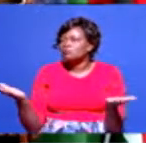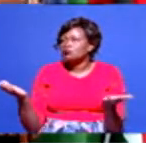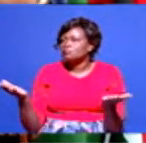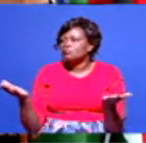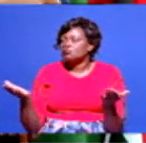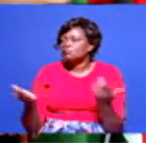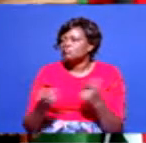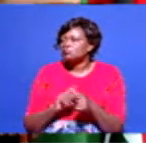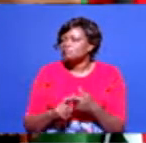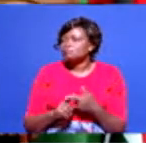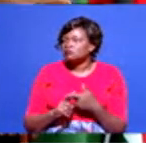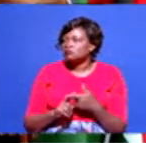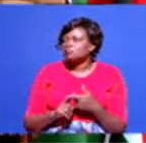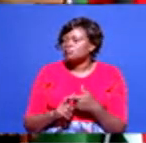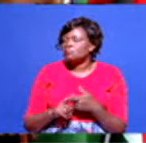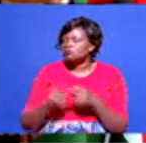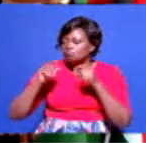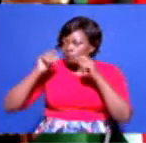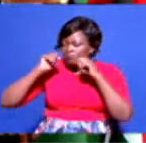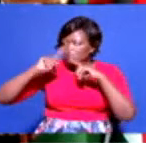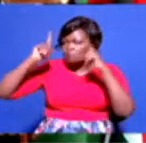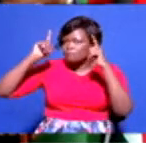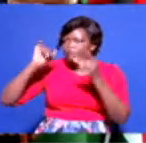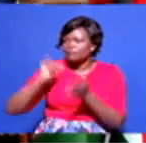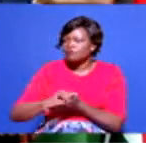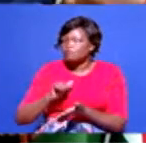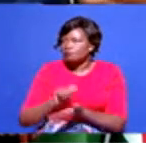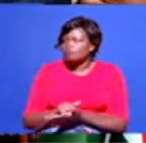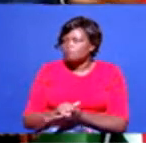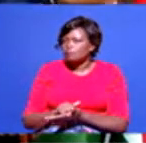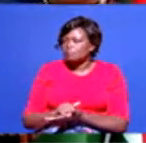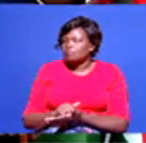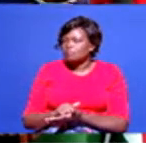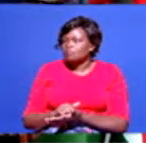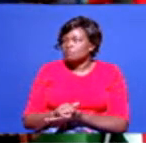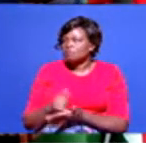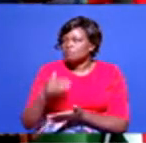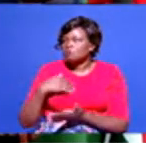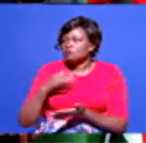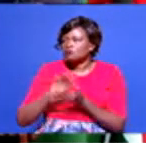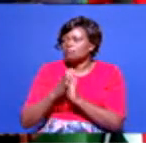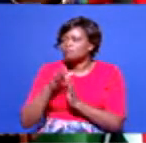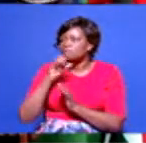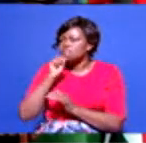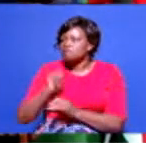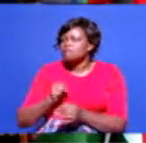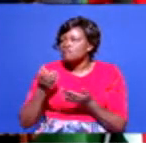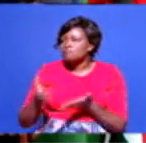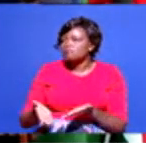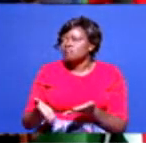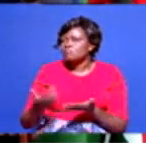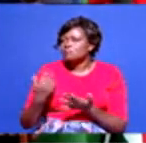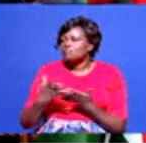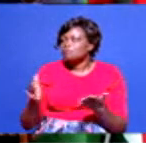and the realization that you are the wazes now, you know, is one that